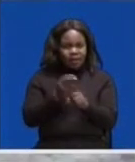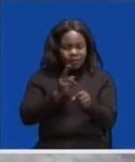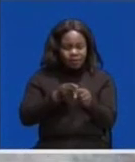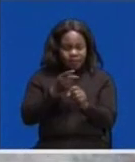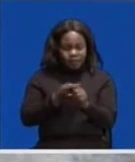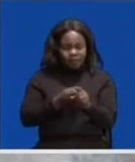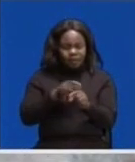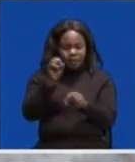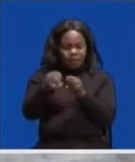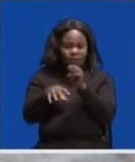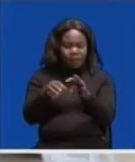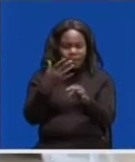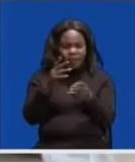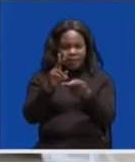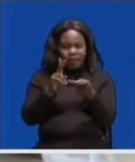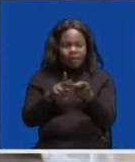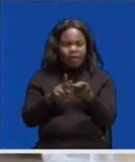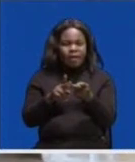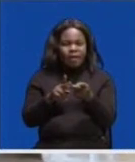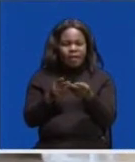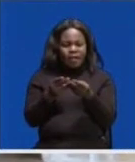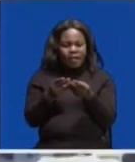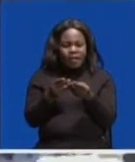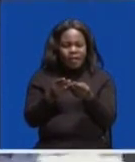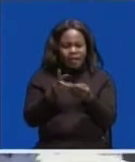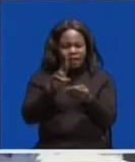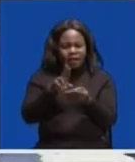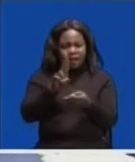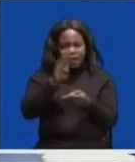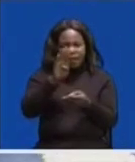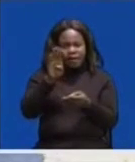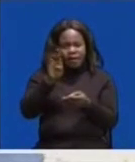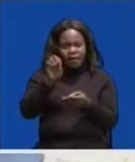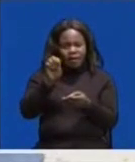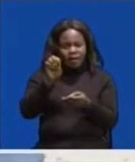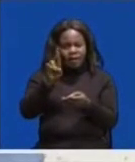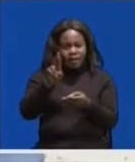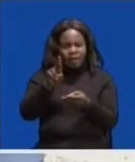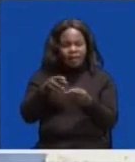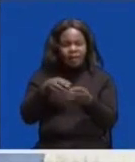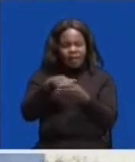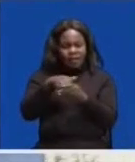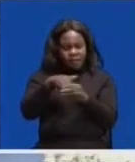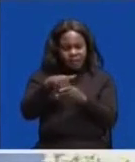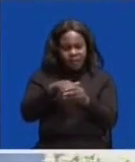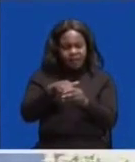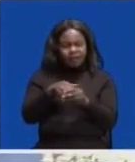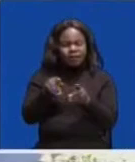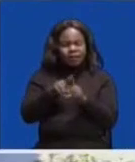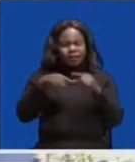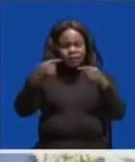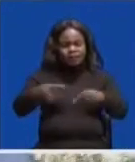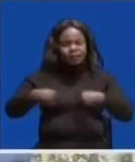such as old tires, rubber and plastic. University of Zambia Unza School of Engineering lecturer and researcher